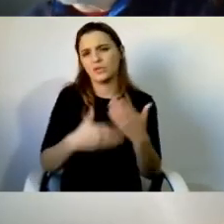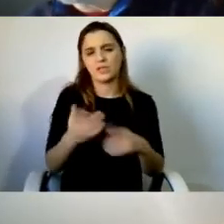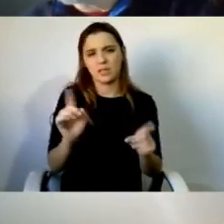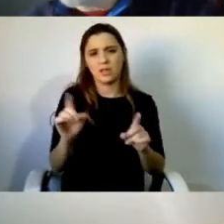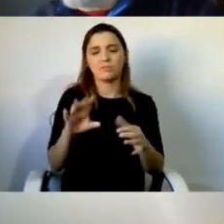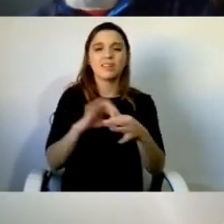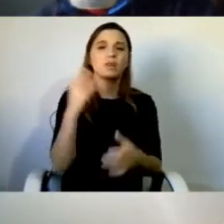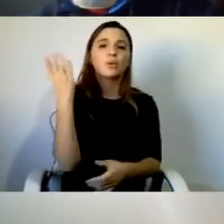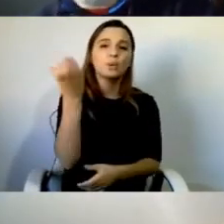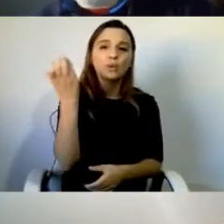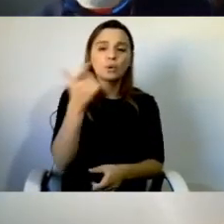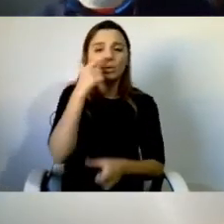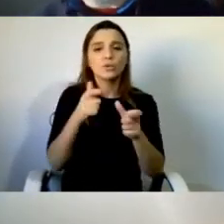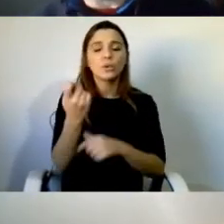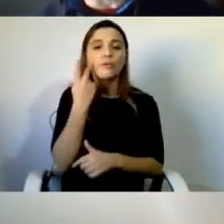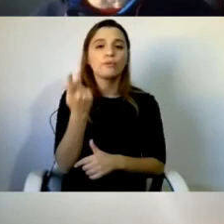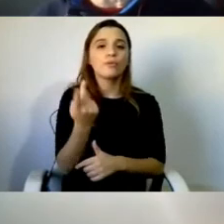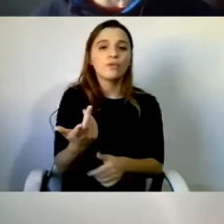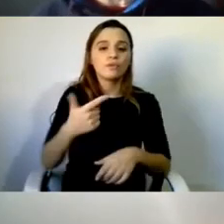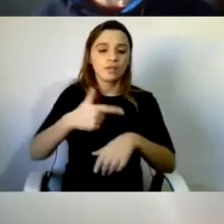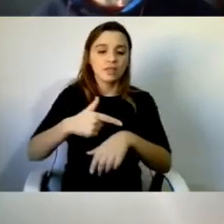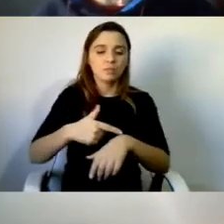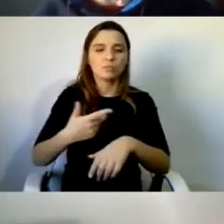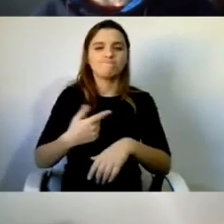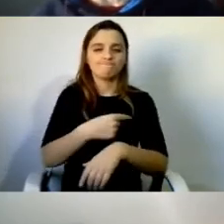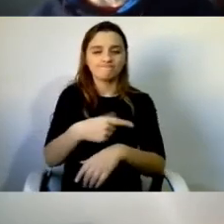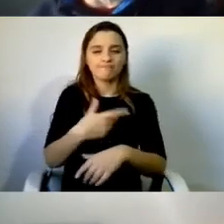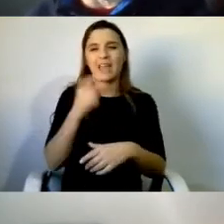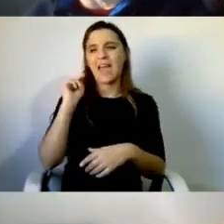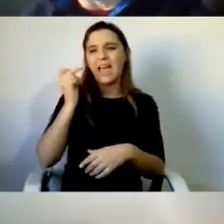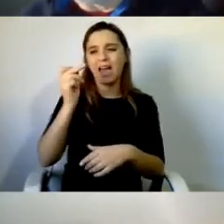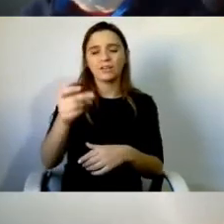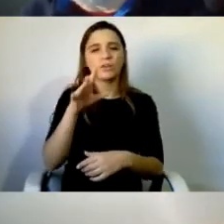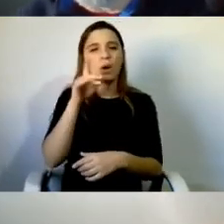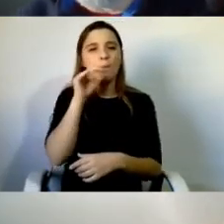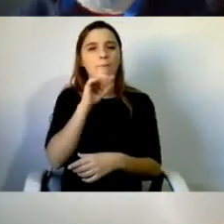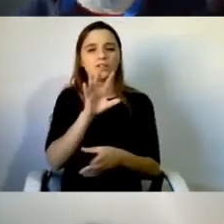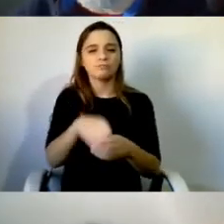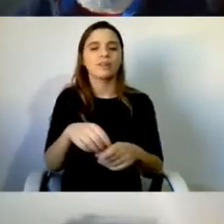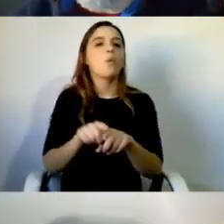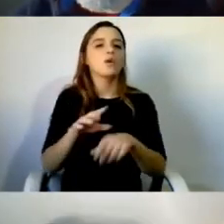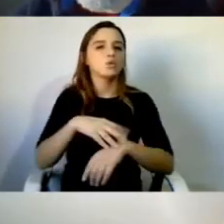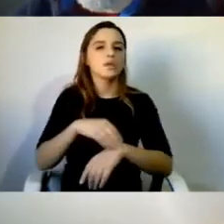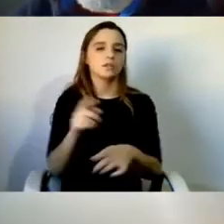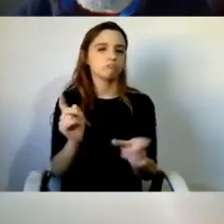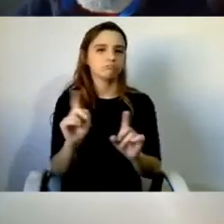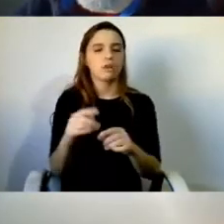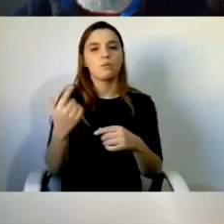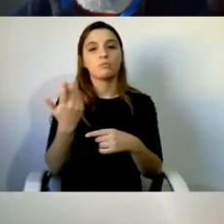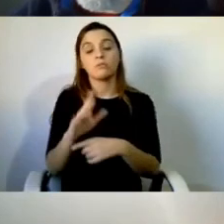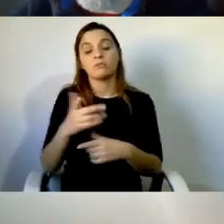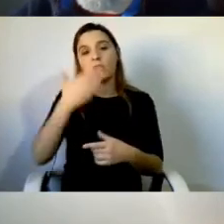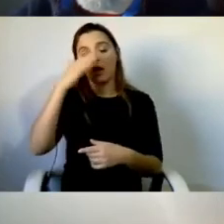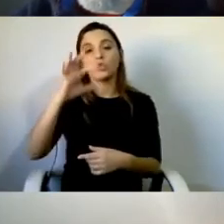long together with their parents. It's not like in Sweden, for example, that at the age of 18,